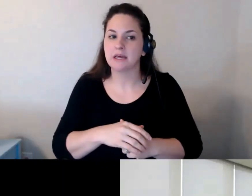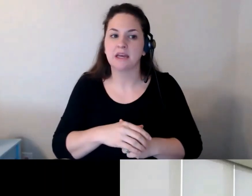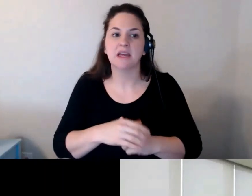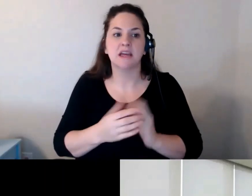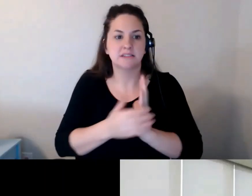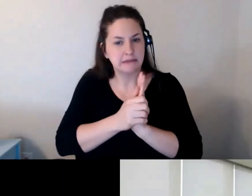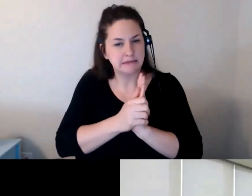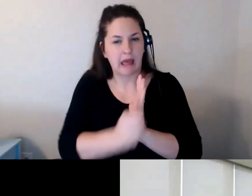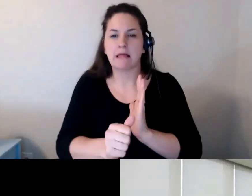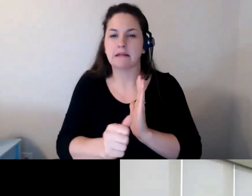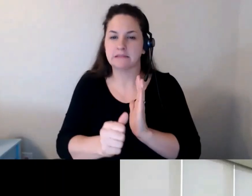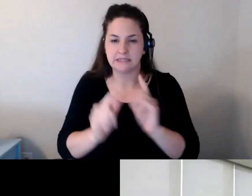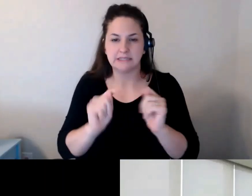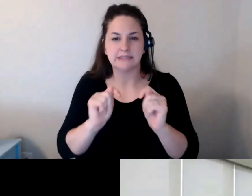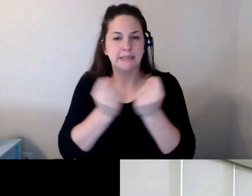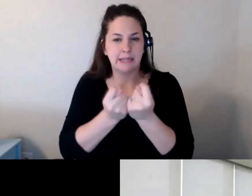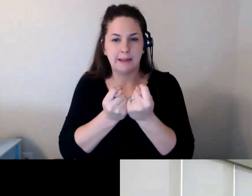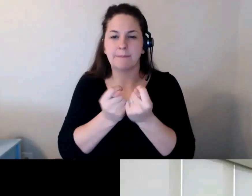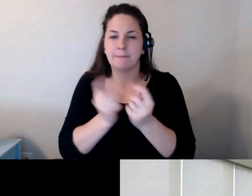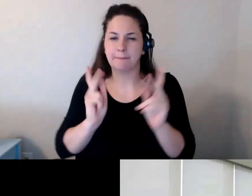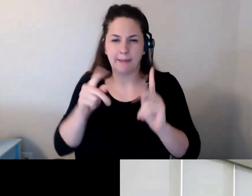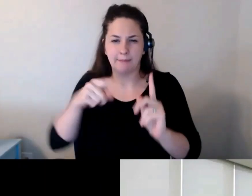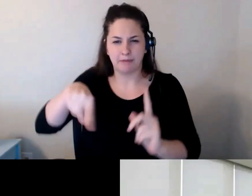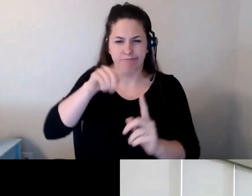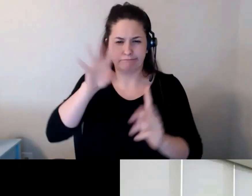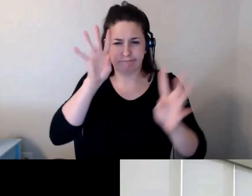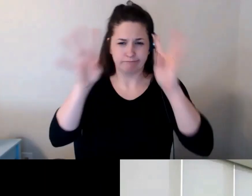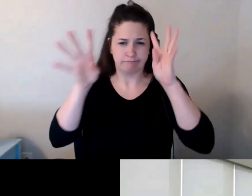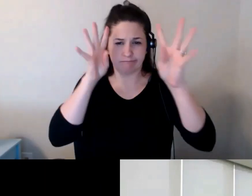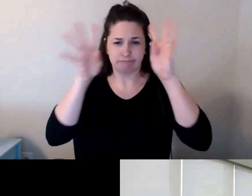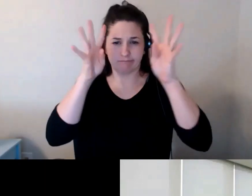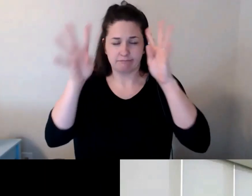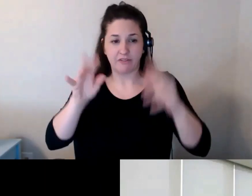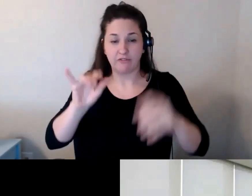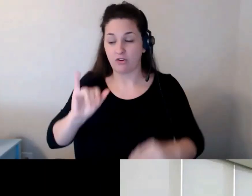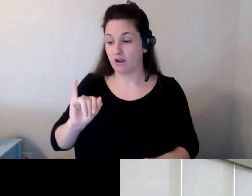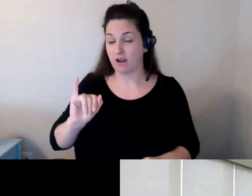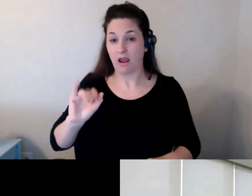talented team of innovators in this iMuse,